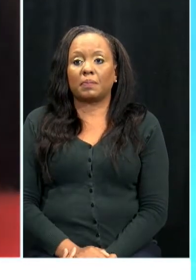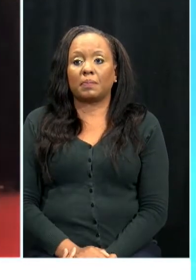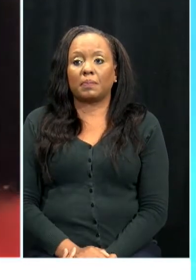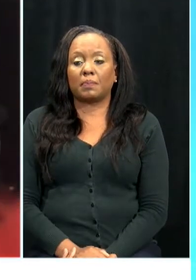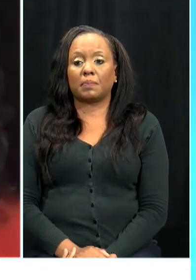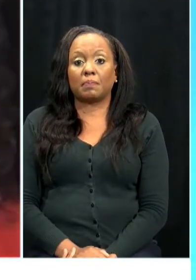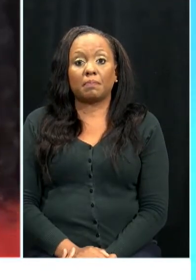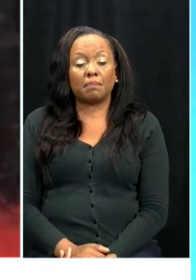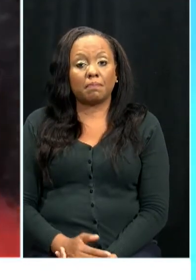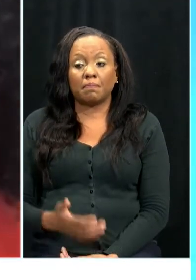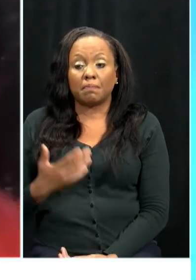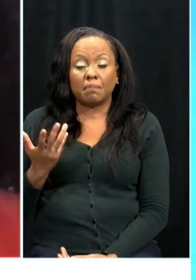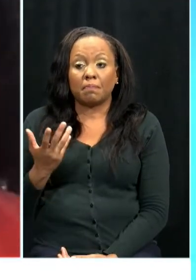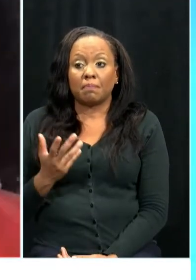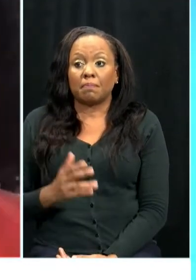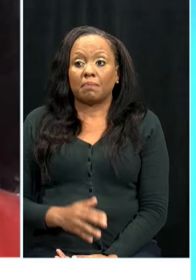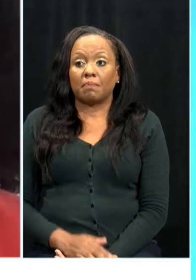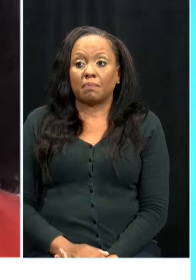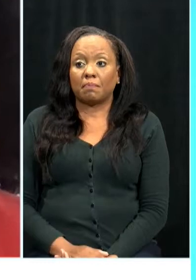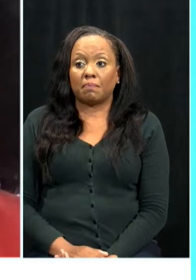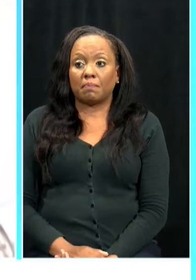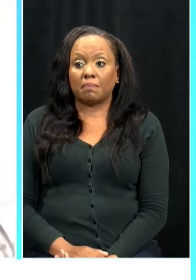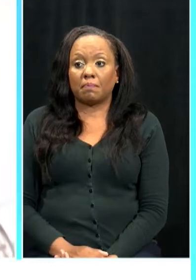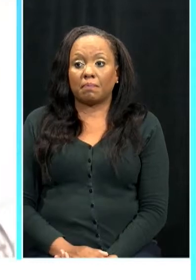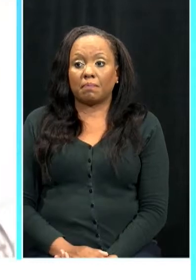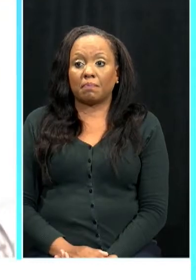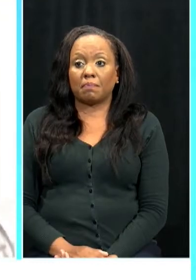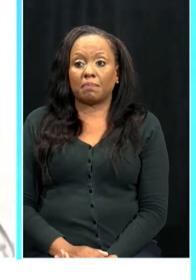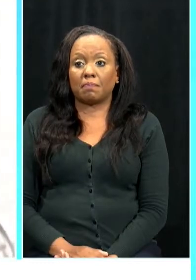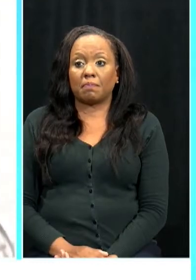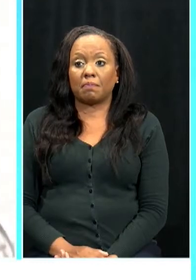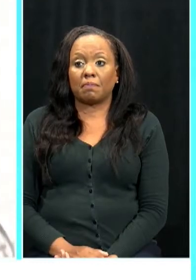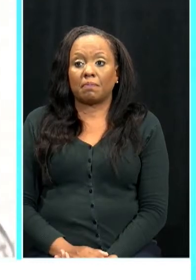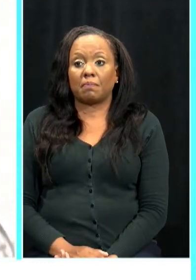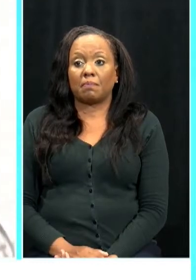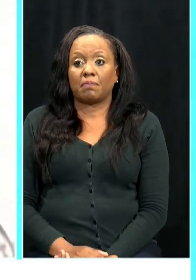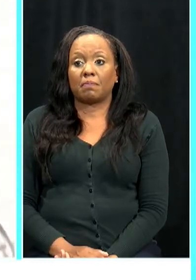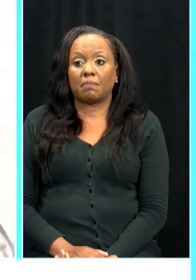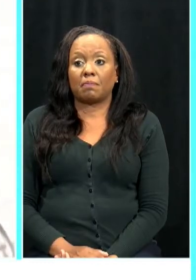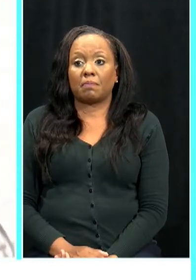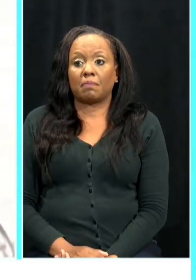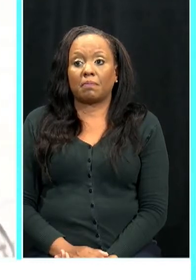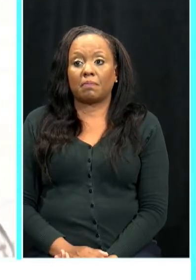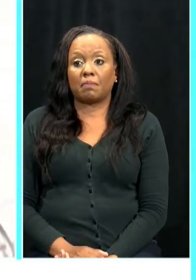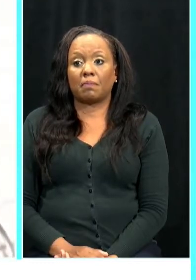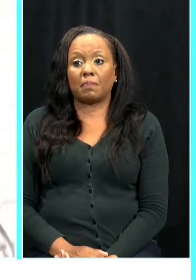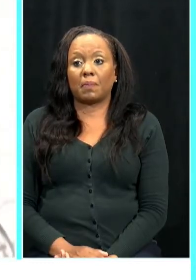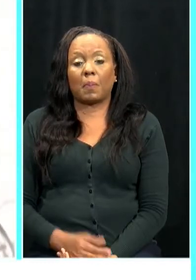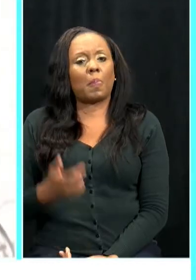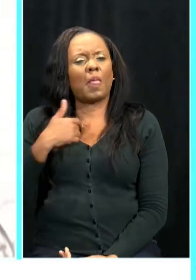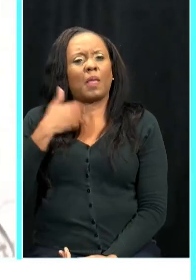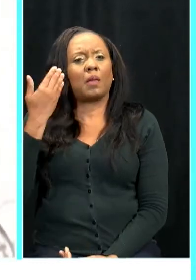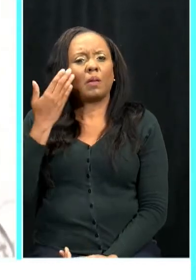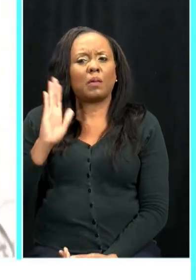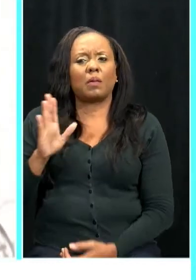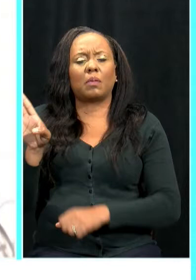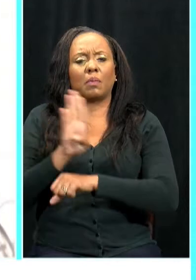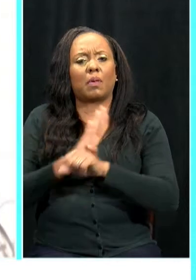Go ahead, finish. there's a sense that, I don't know, they're tired of two parties and they're happy to see